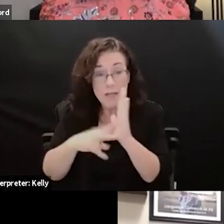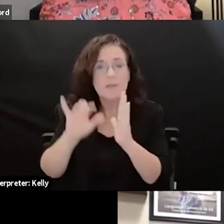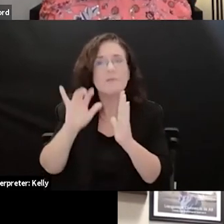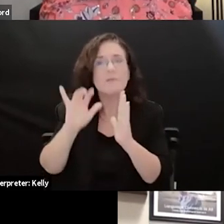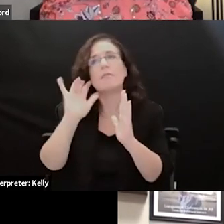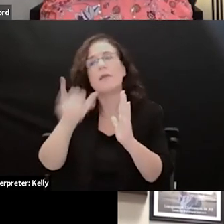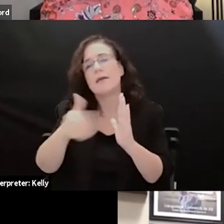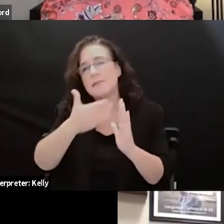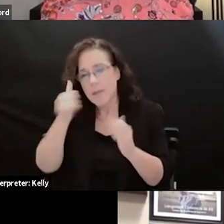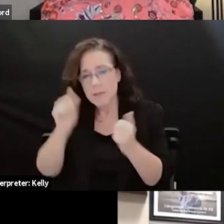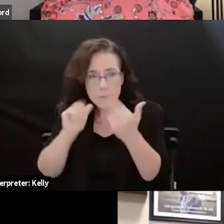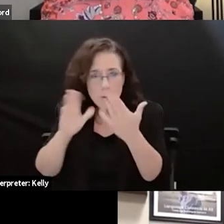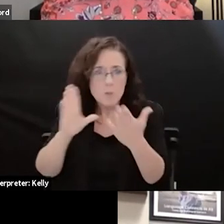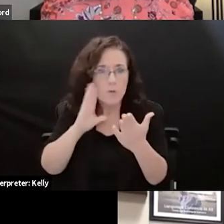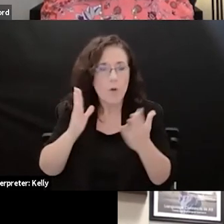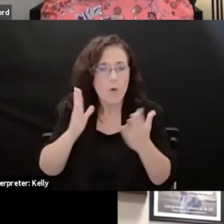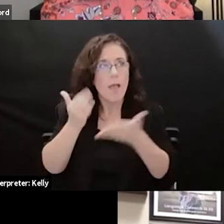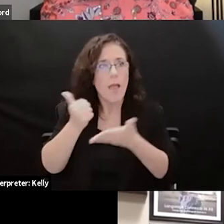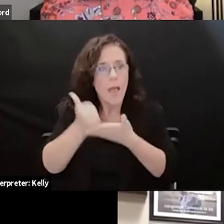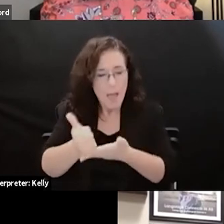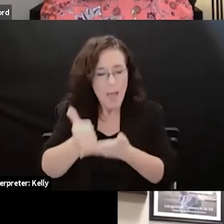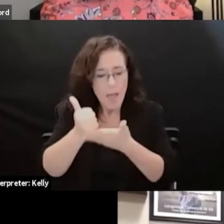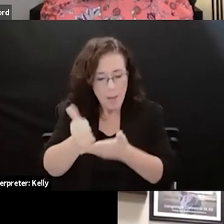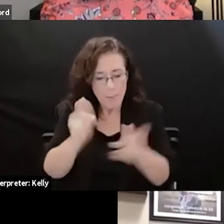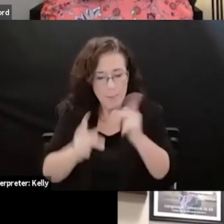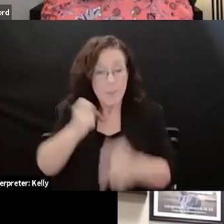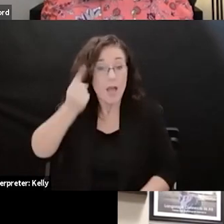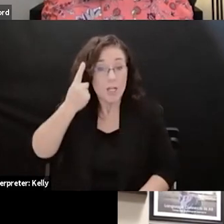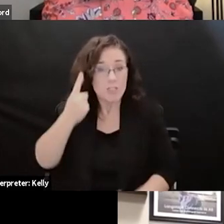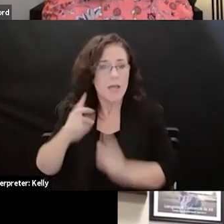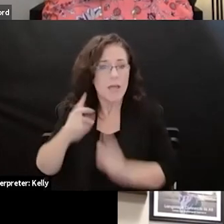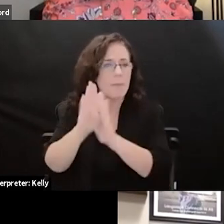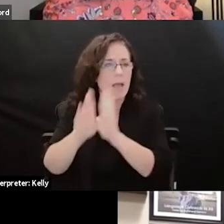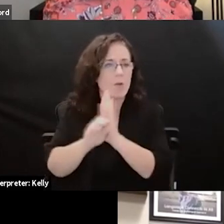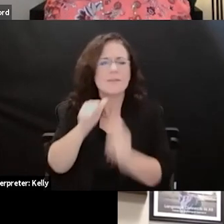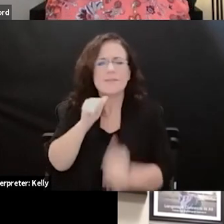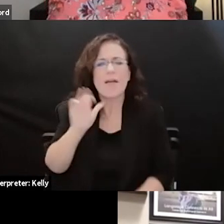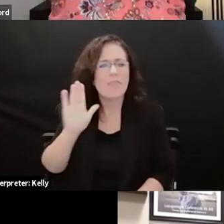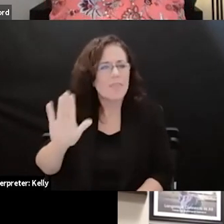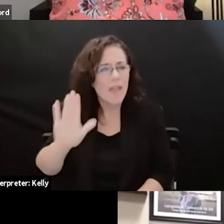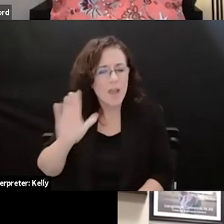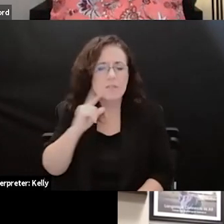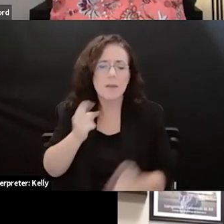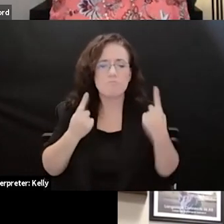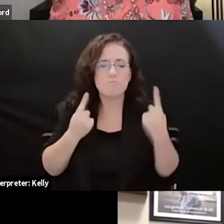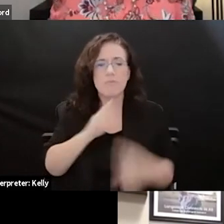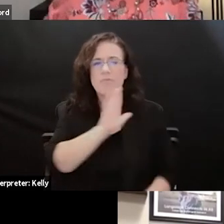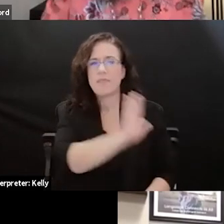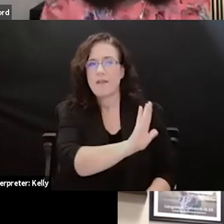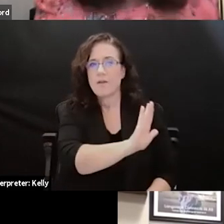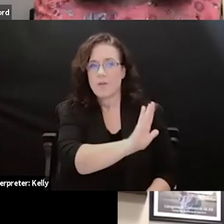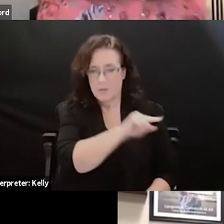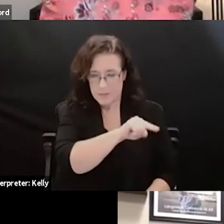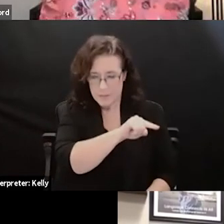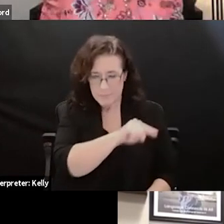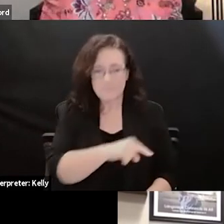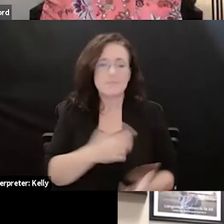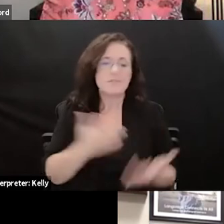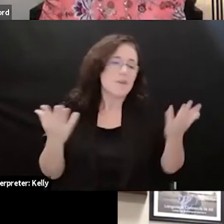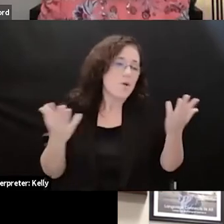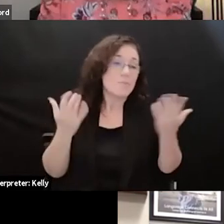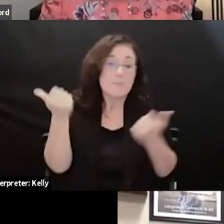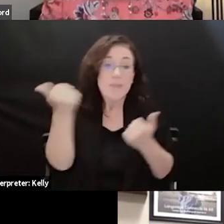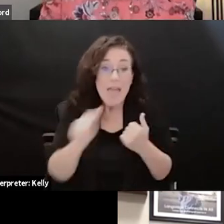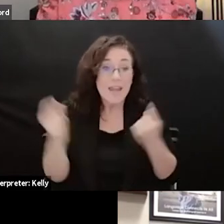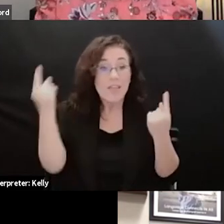historical circumstance other than their own so thank you and i invite your your comments and and thoughts and edits if necessary